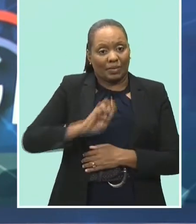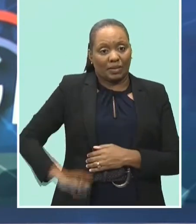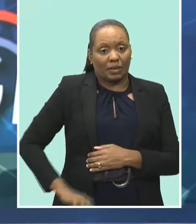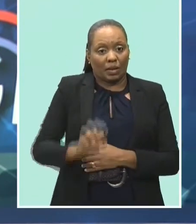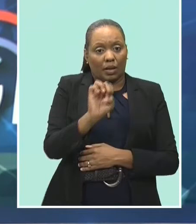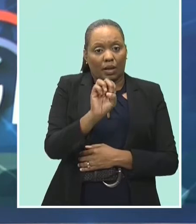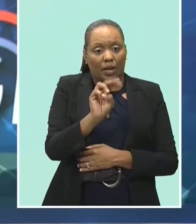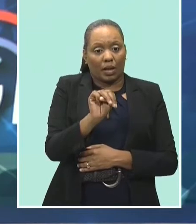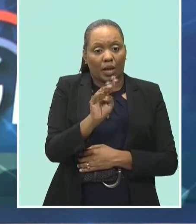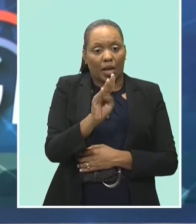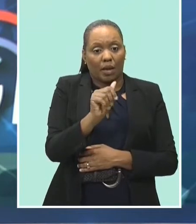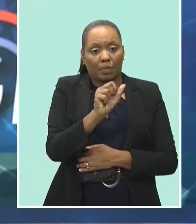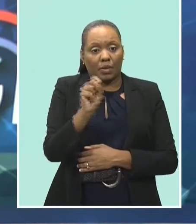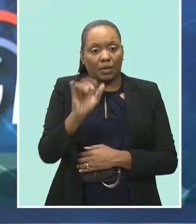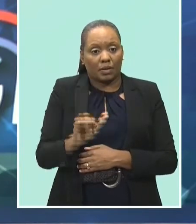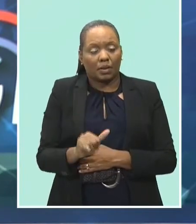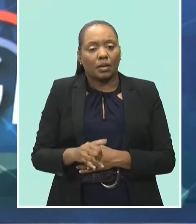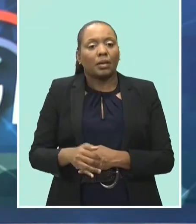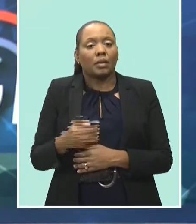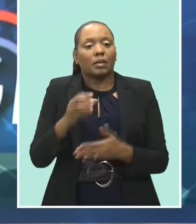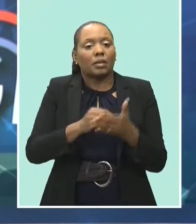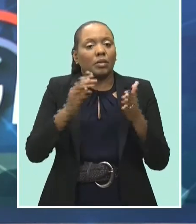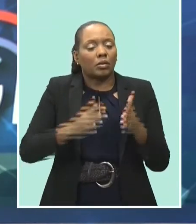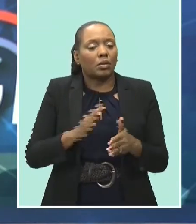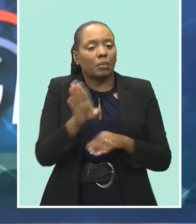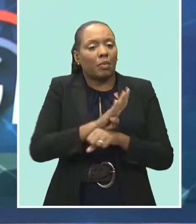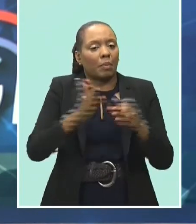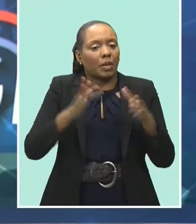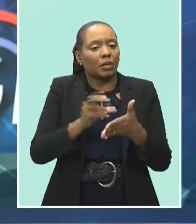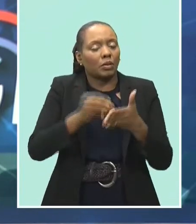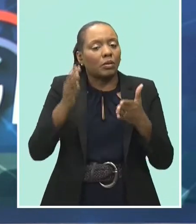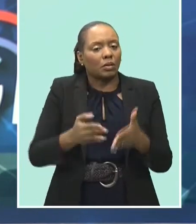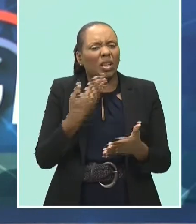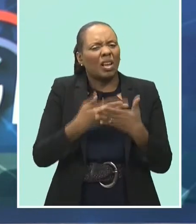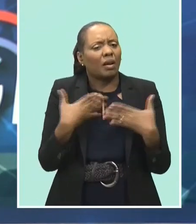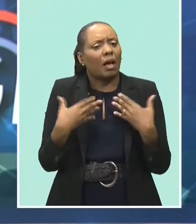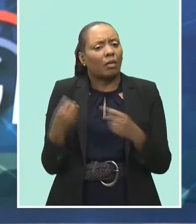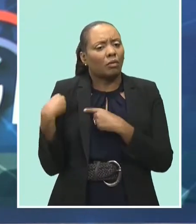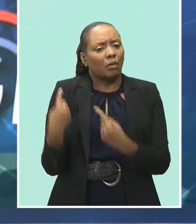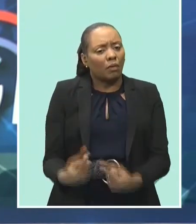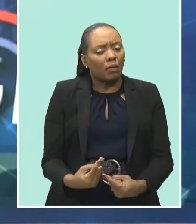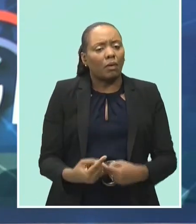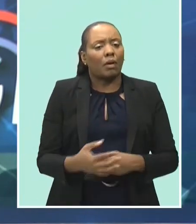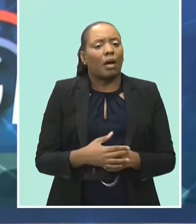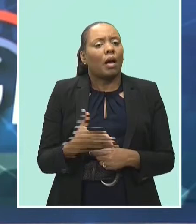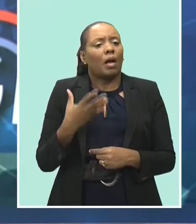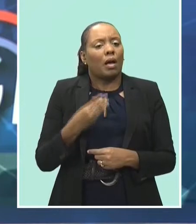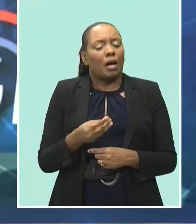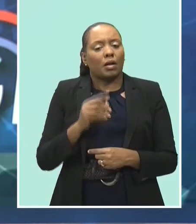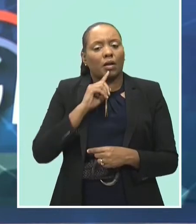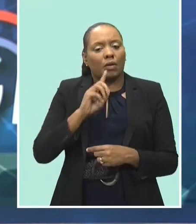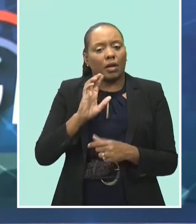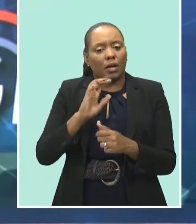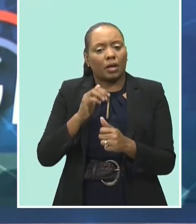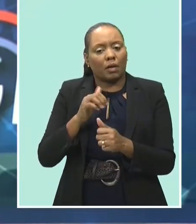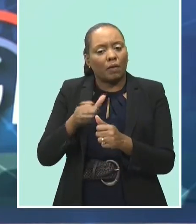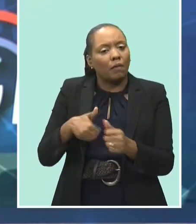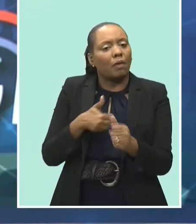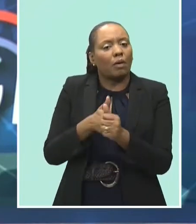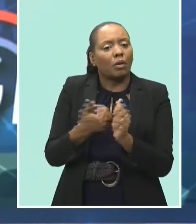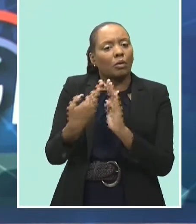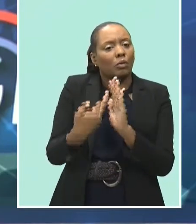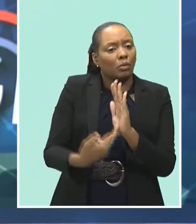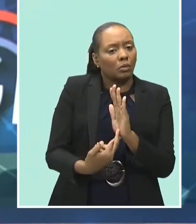It confirms that those students are in good health and are following the instructions issued by the university authorities. The statement adds that